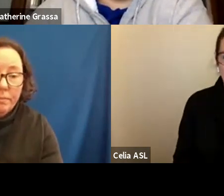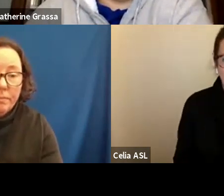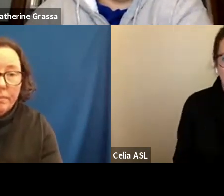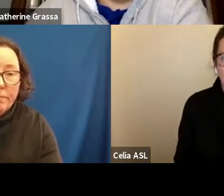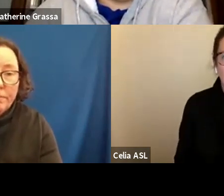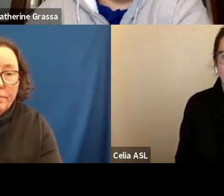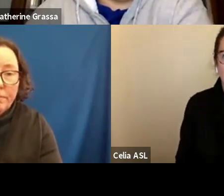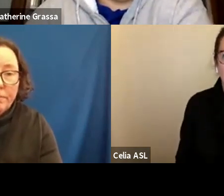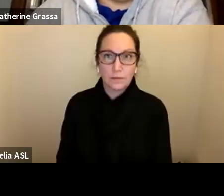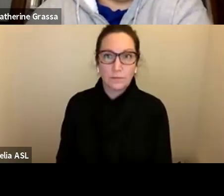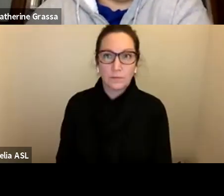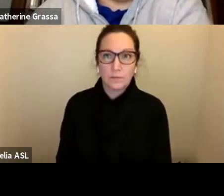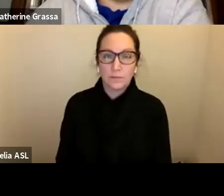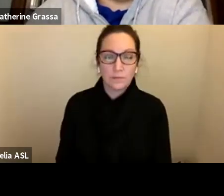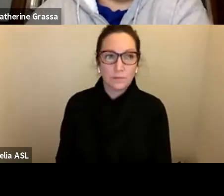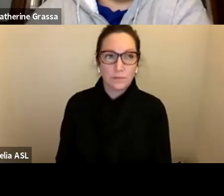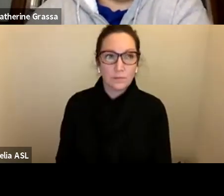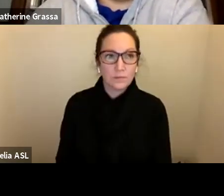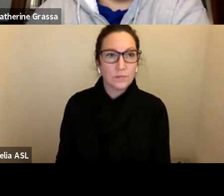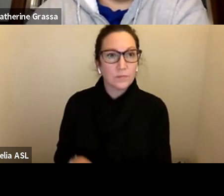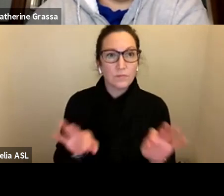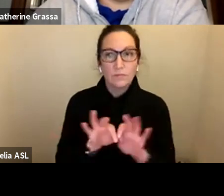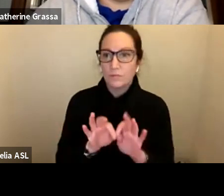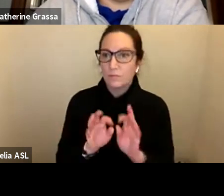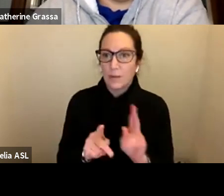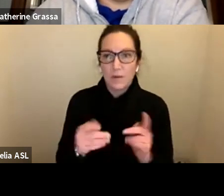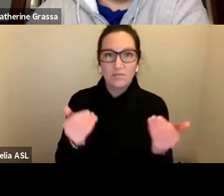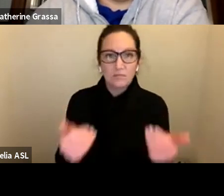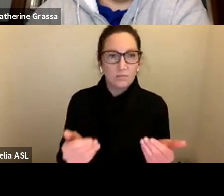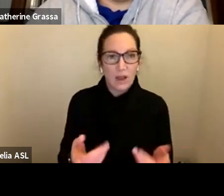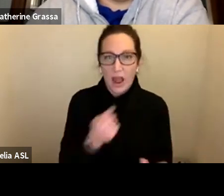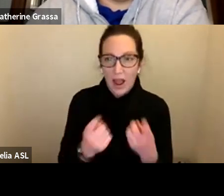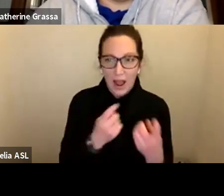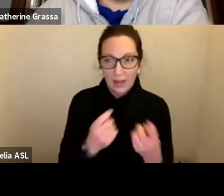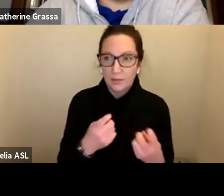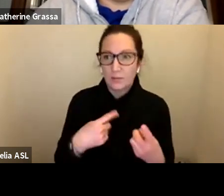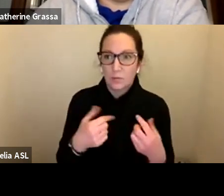held back, but that we ask the questions and that we try to get the best answers that we can.